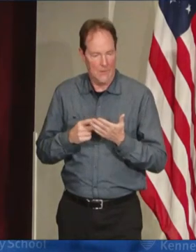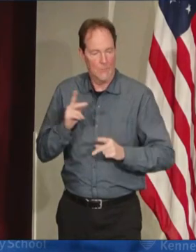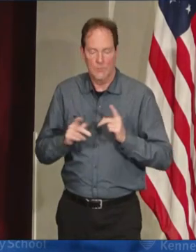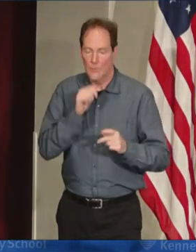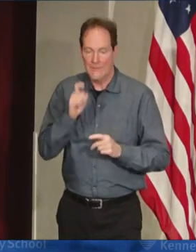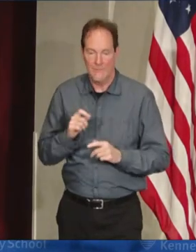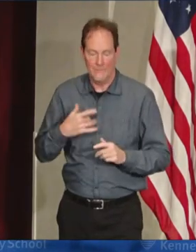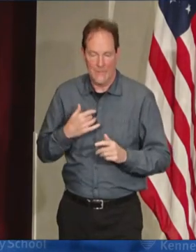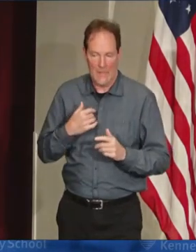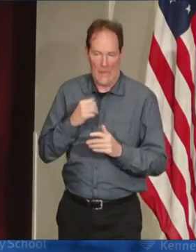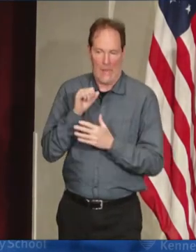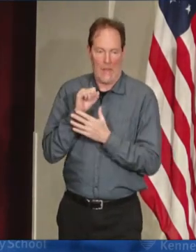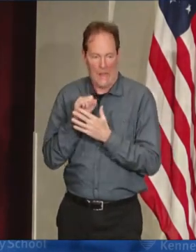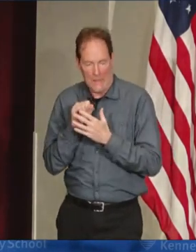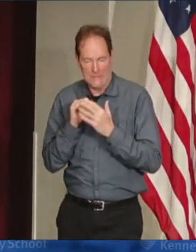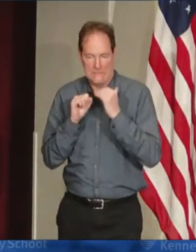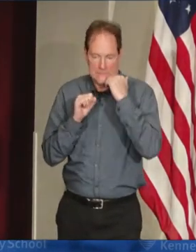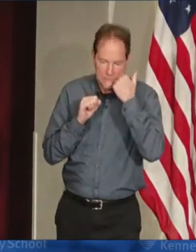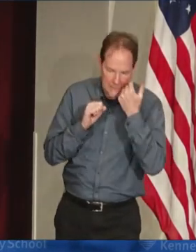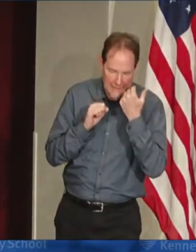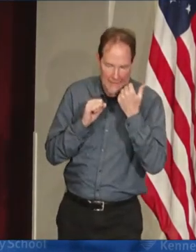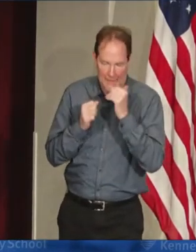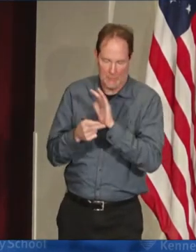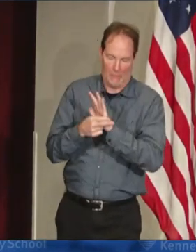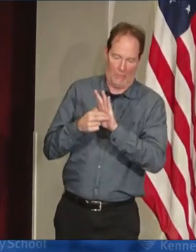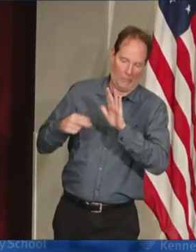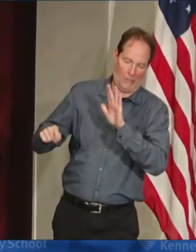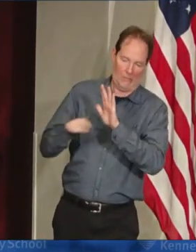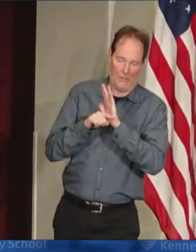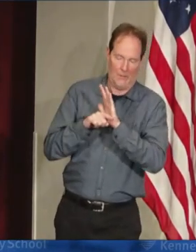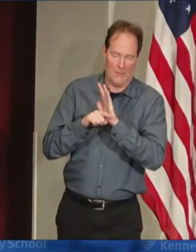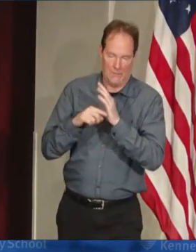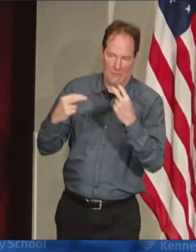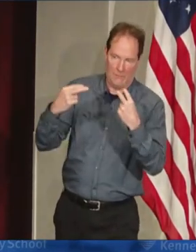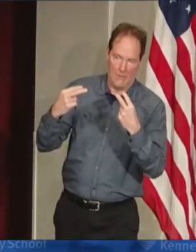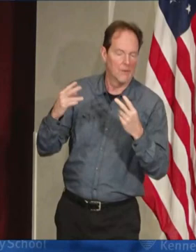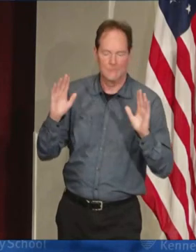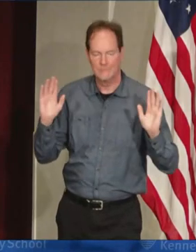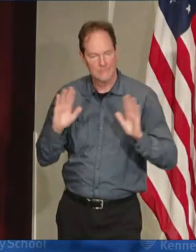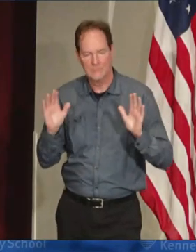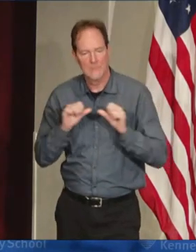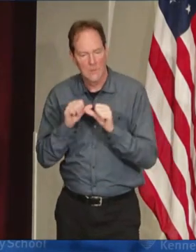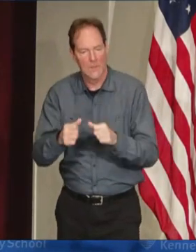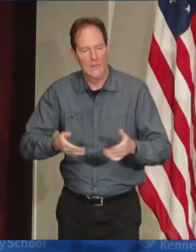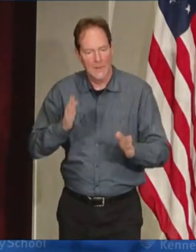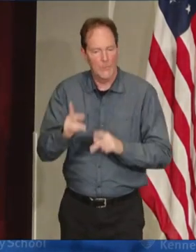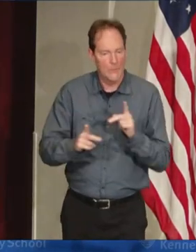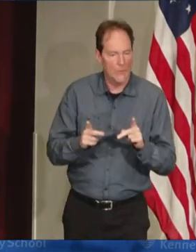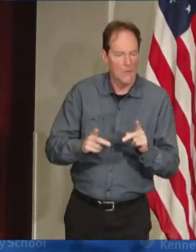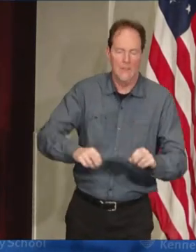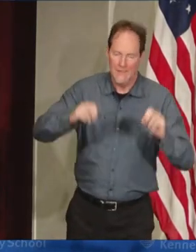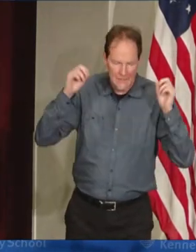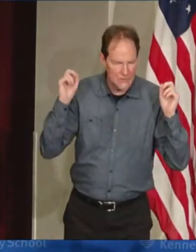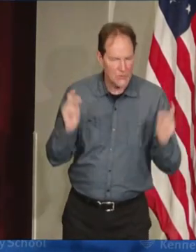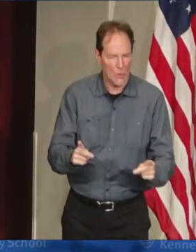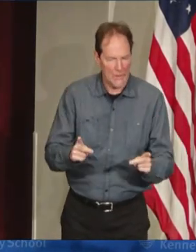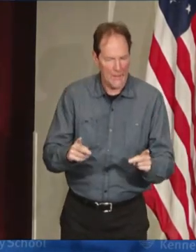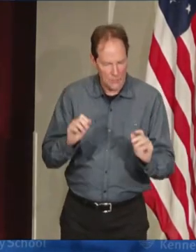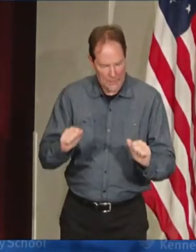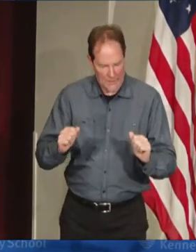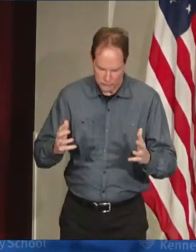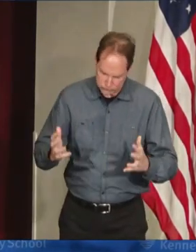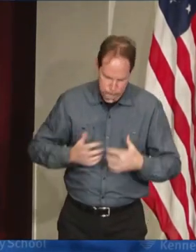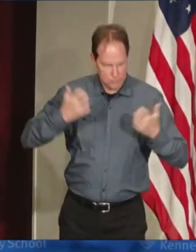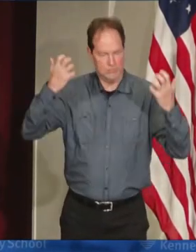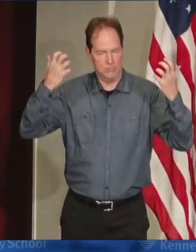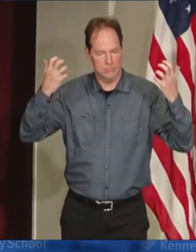ashamed, embarrassed, stigmatized, but, you know, continuing to allow people to feel like it is okay to be angry